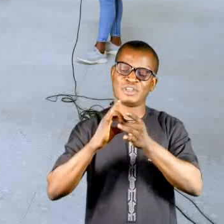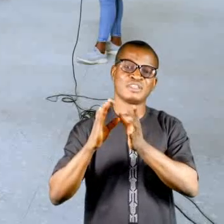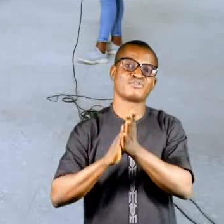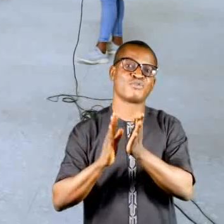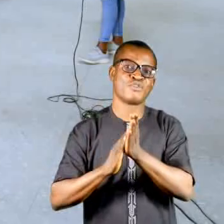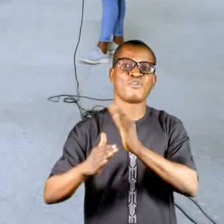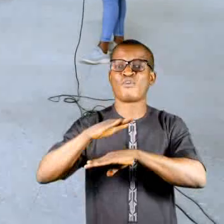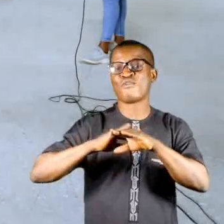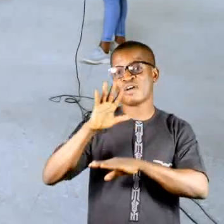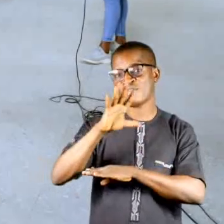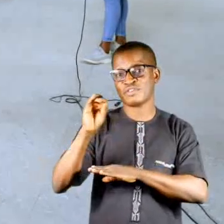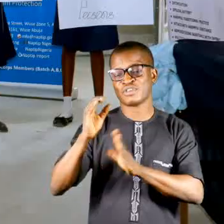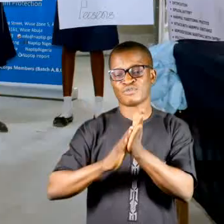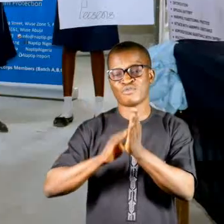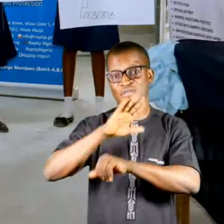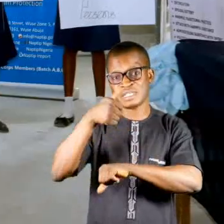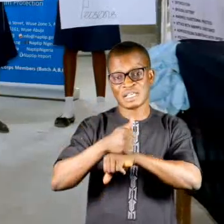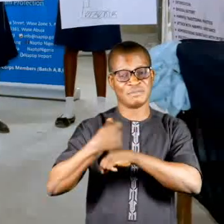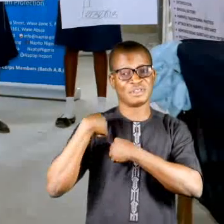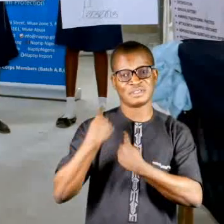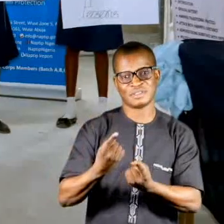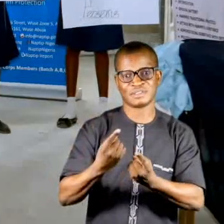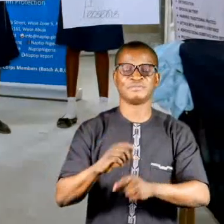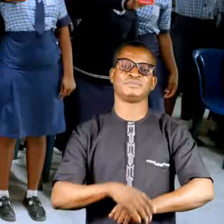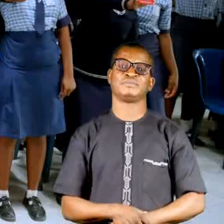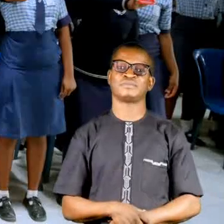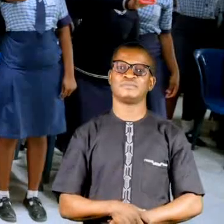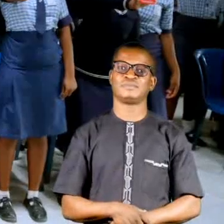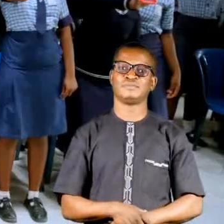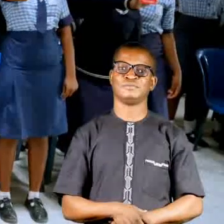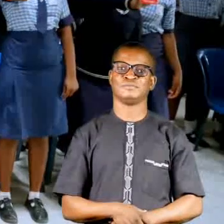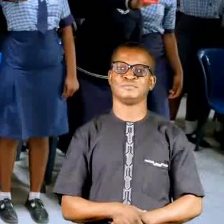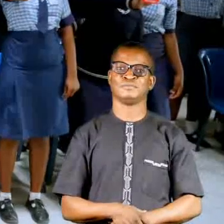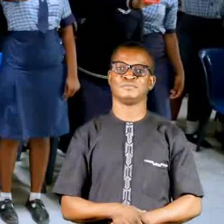schools. Over 50 schools have been inaugurated so far.